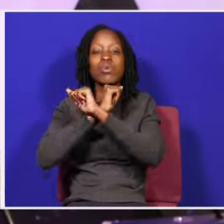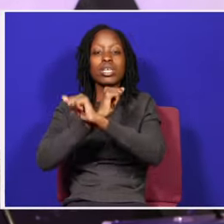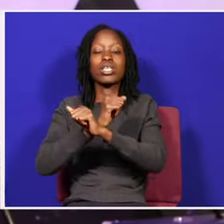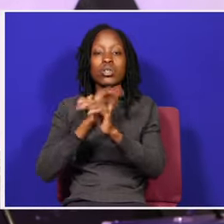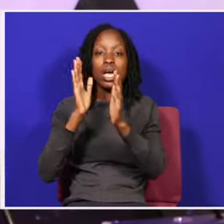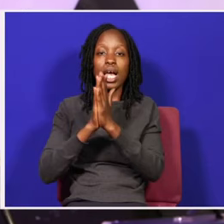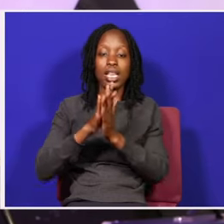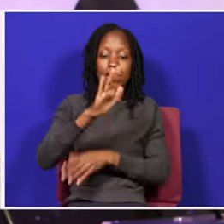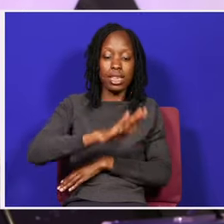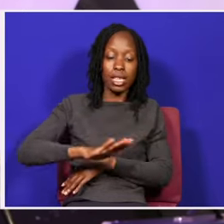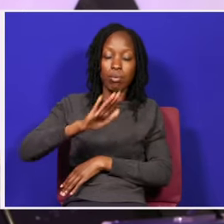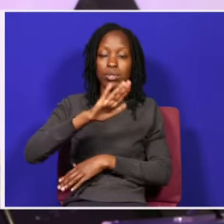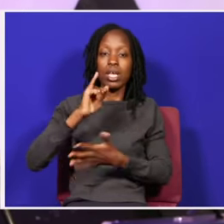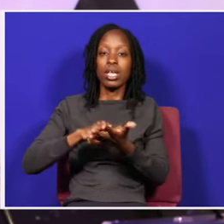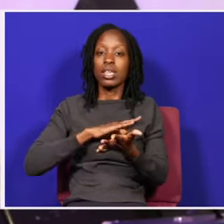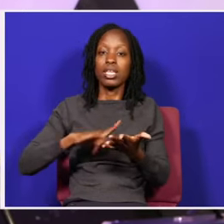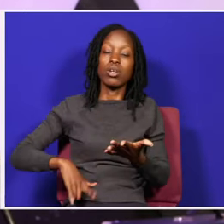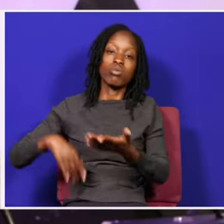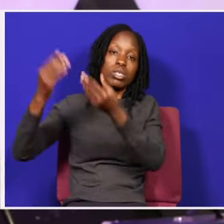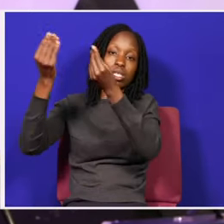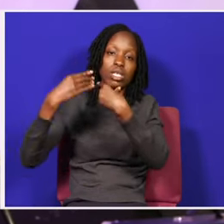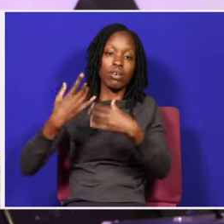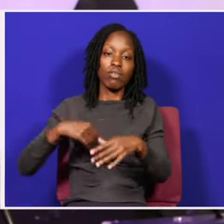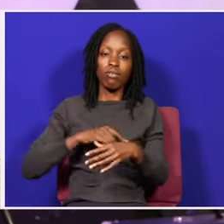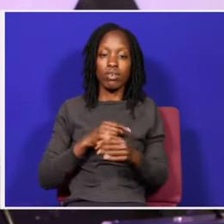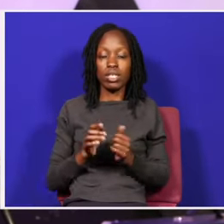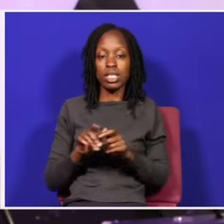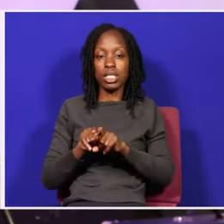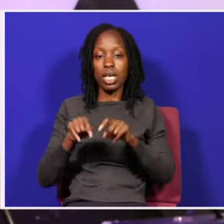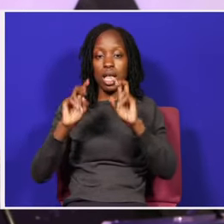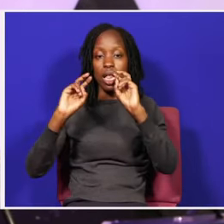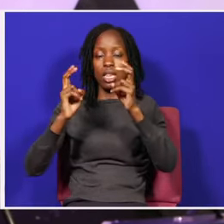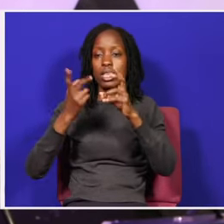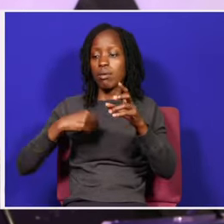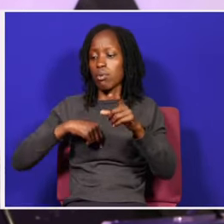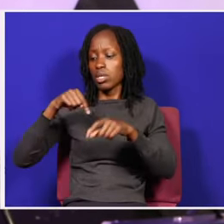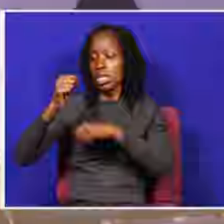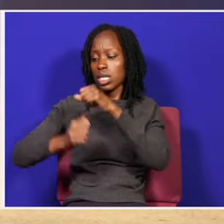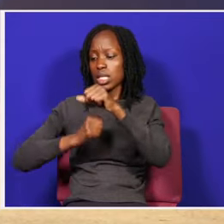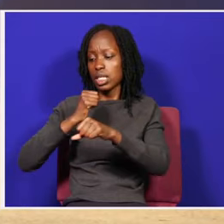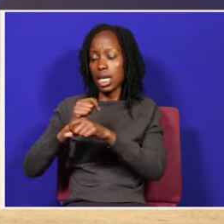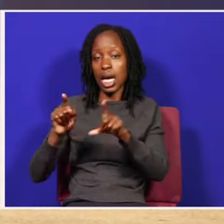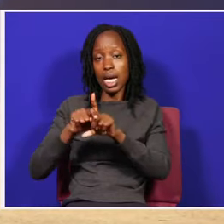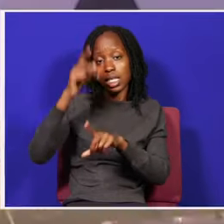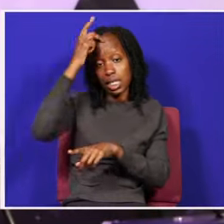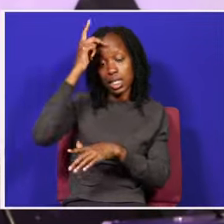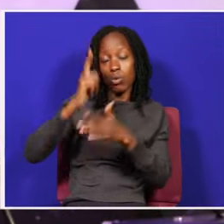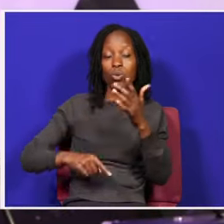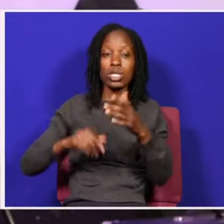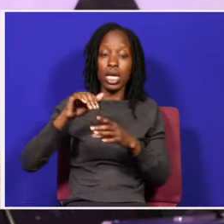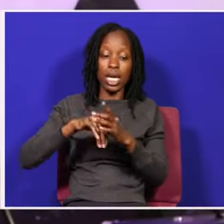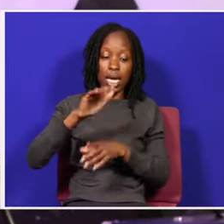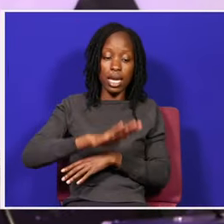for the presence that He poured out upon our lives. Our theme this year as a church at Christ is the Answer Ministries was in